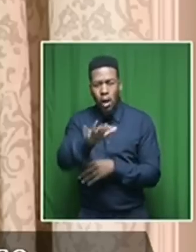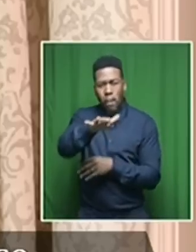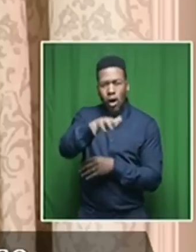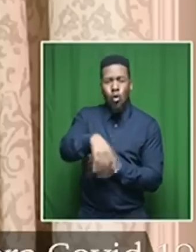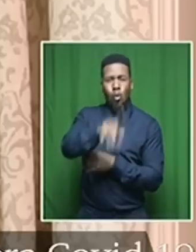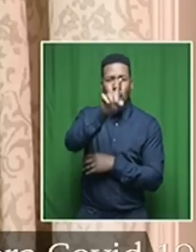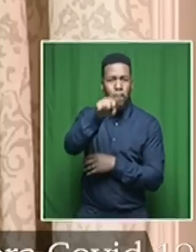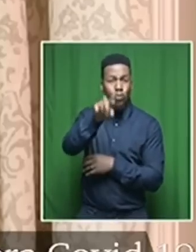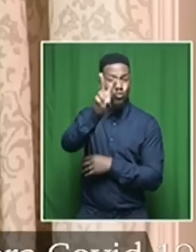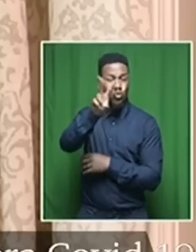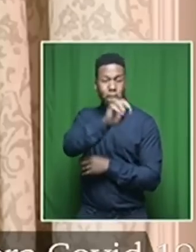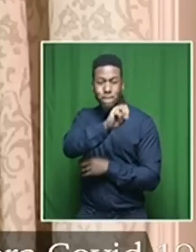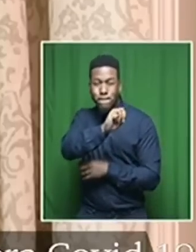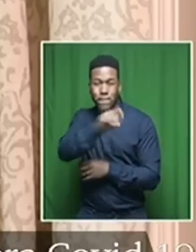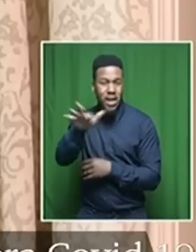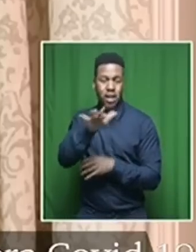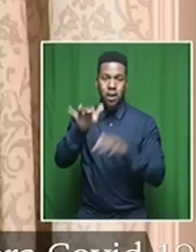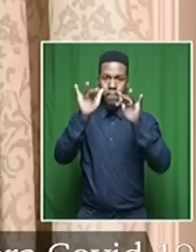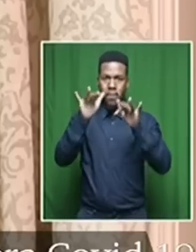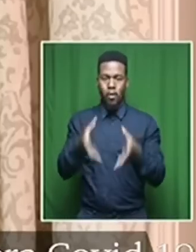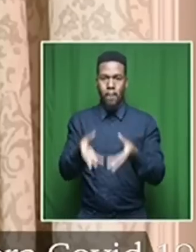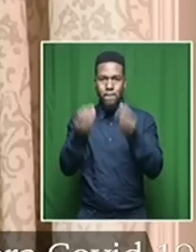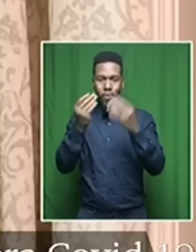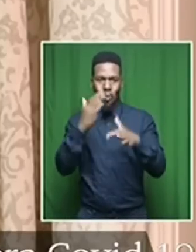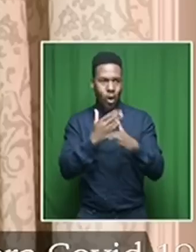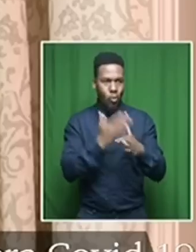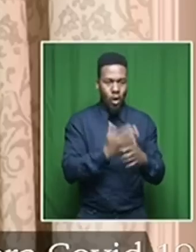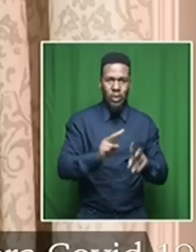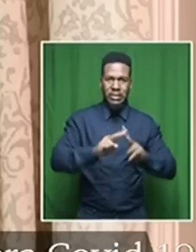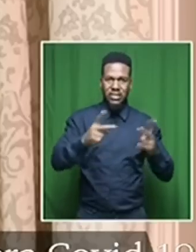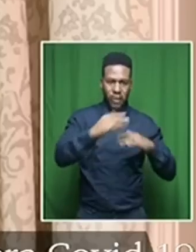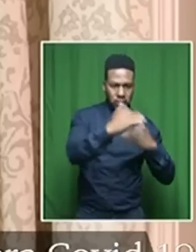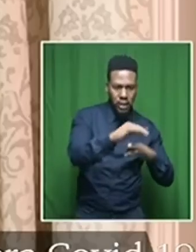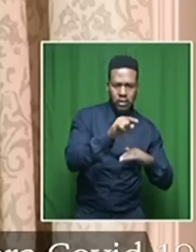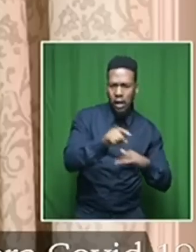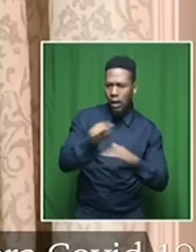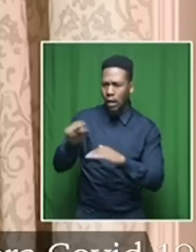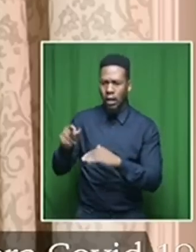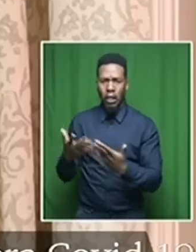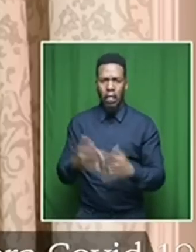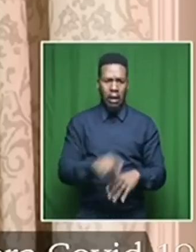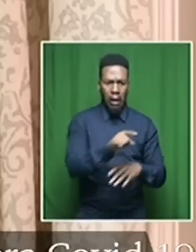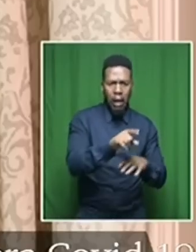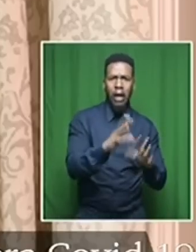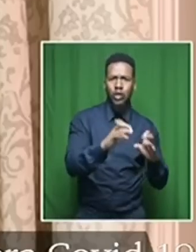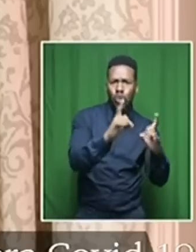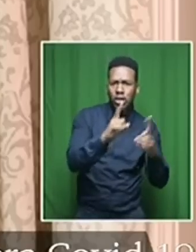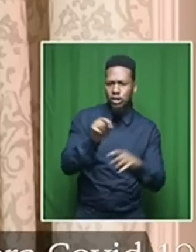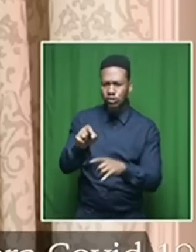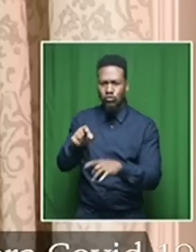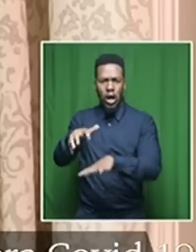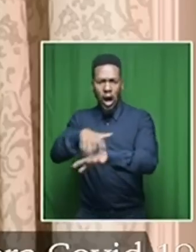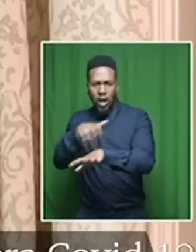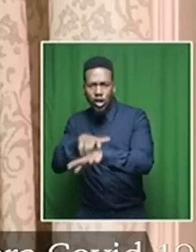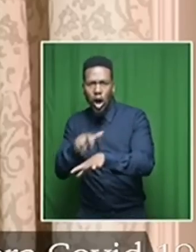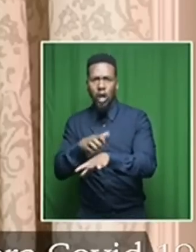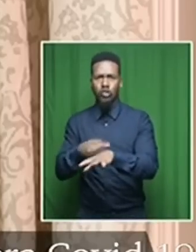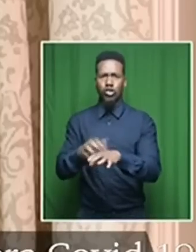South Africans in a number of sectors such as education, agriculture, environmental